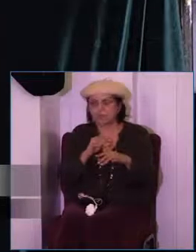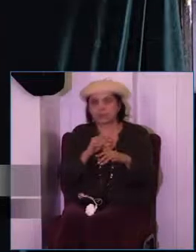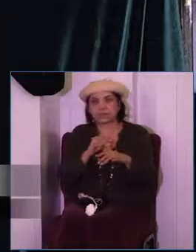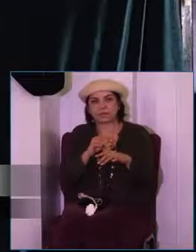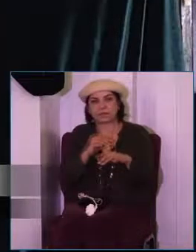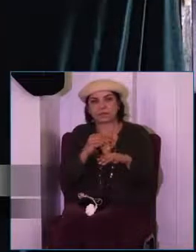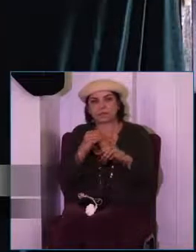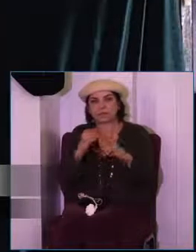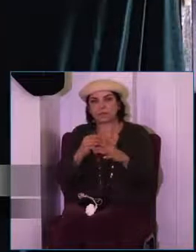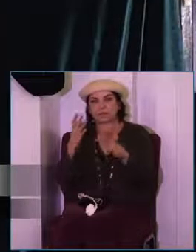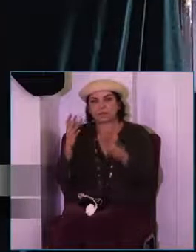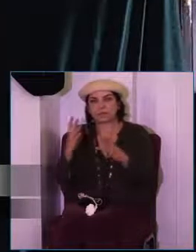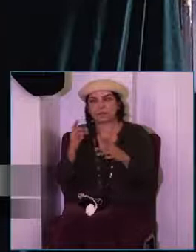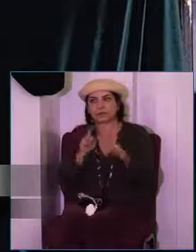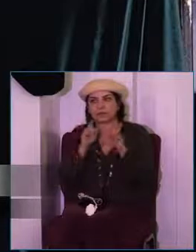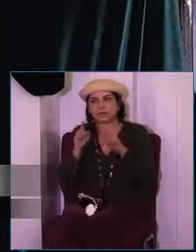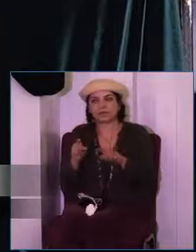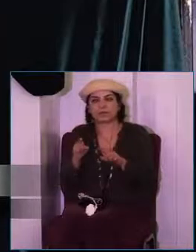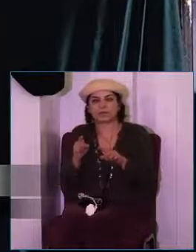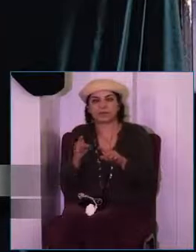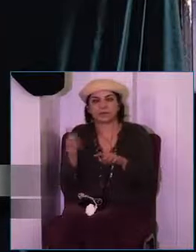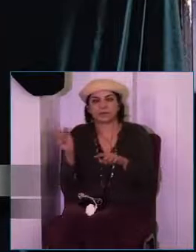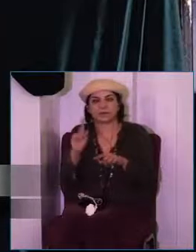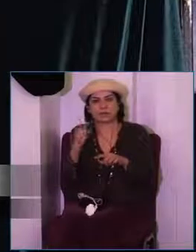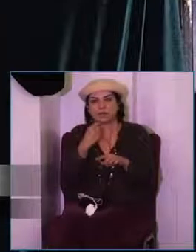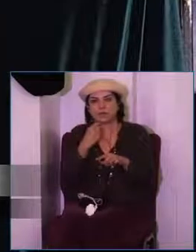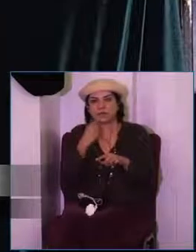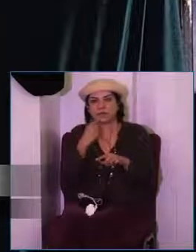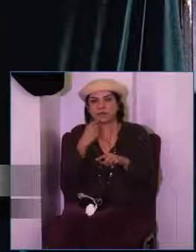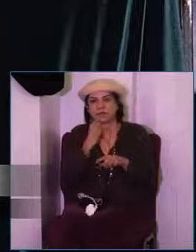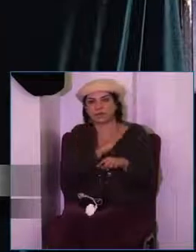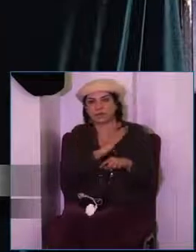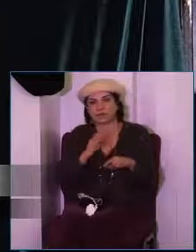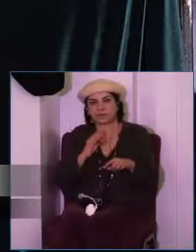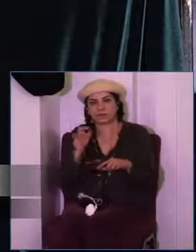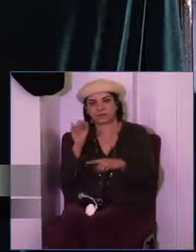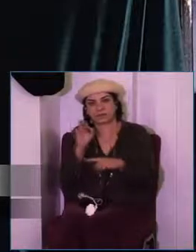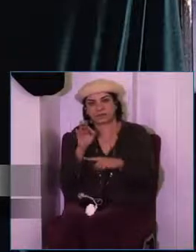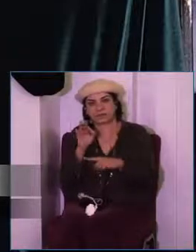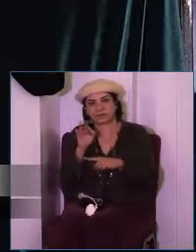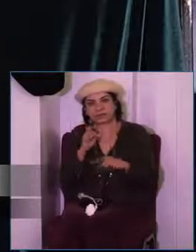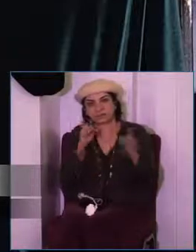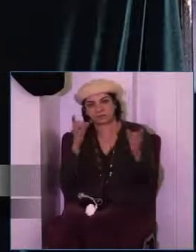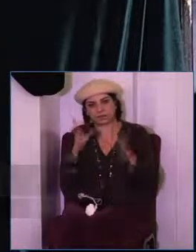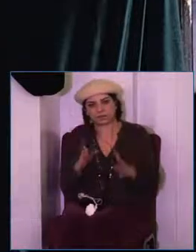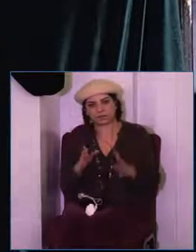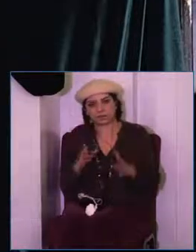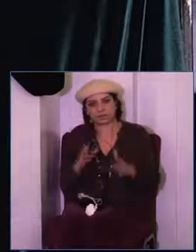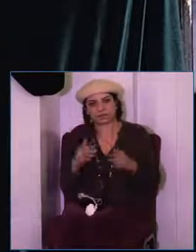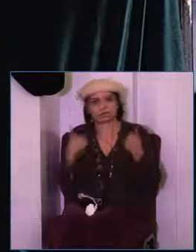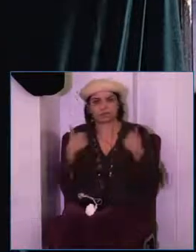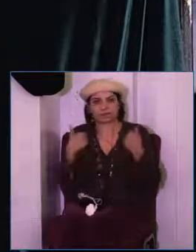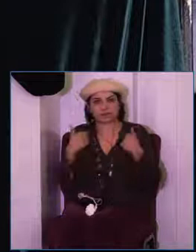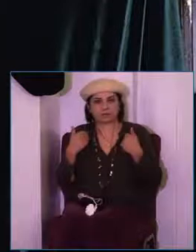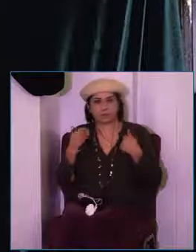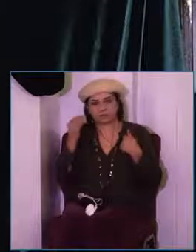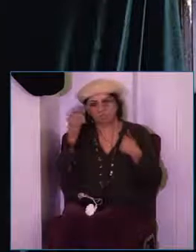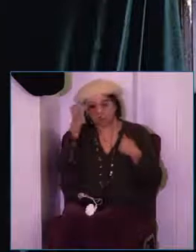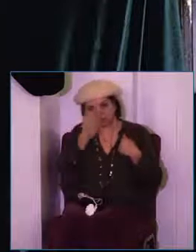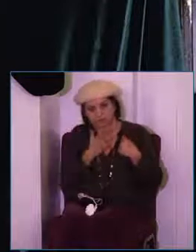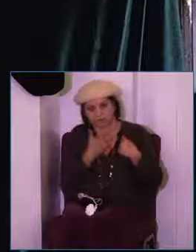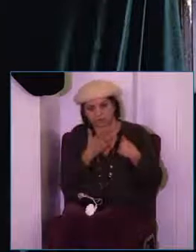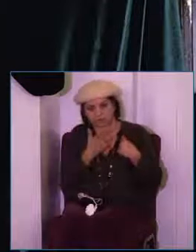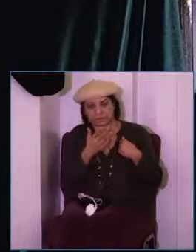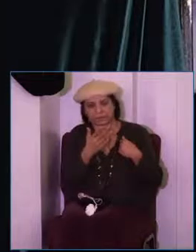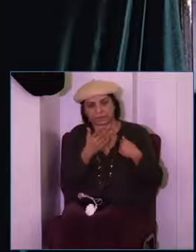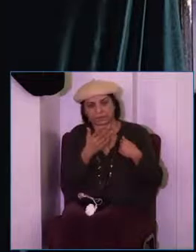where it says Board of Directors, down on the front page, it has the information about the congregational meeting. So you can just find that on the front